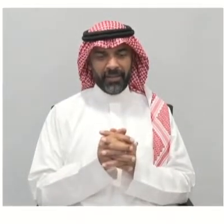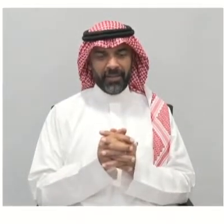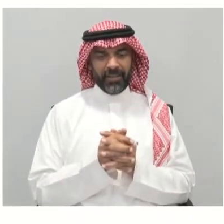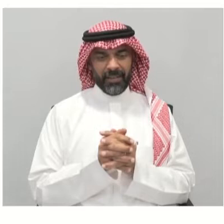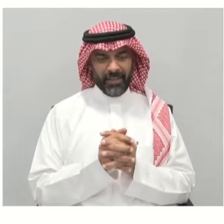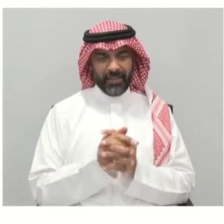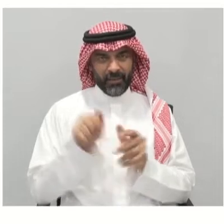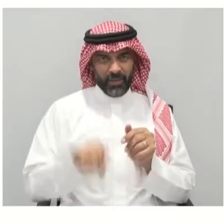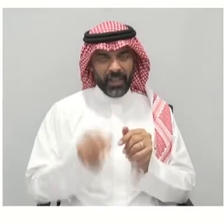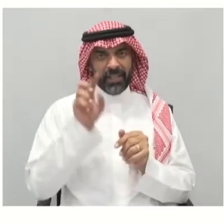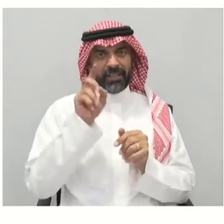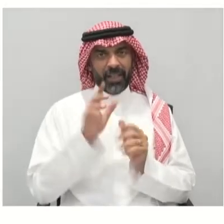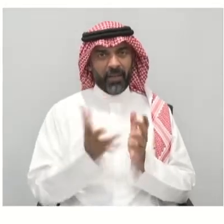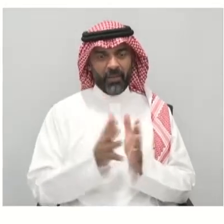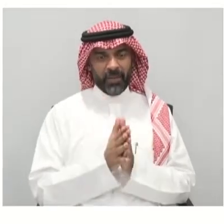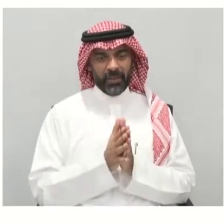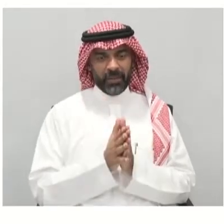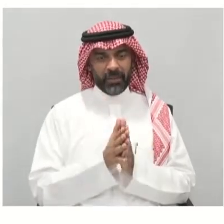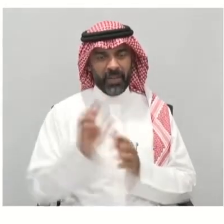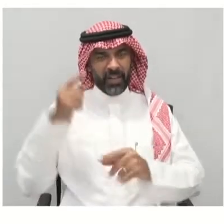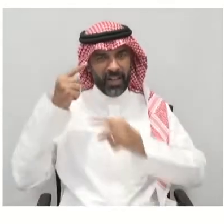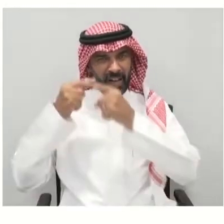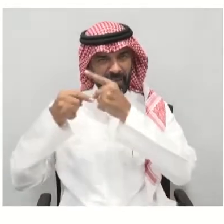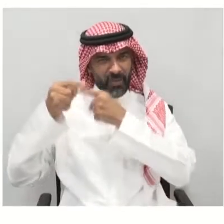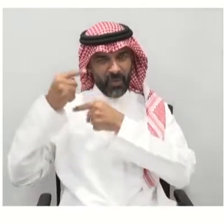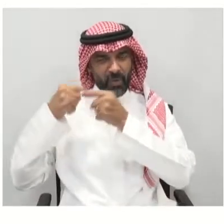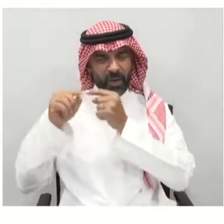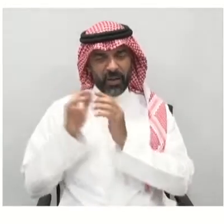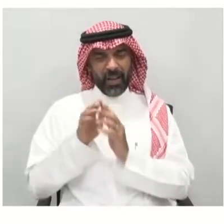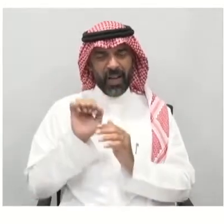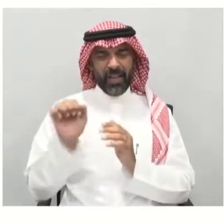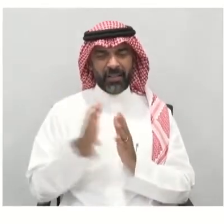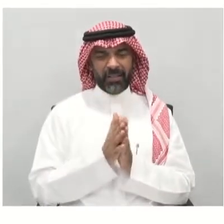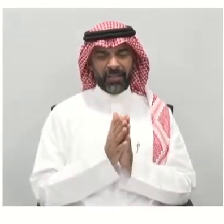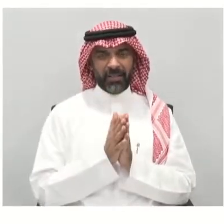review. We are going to do a review on